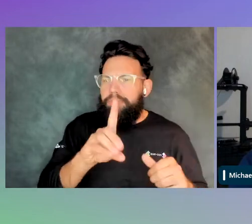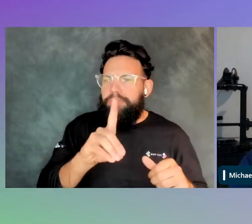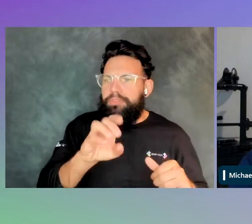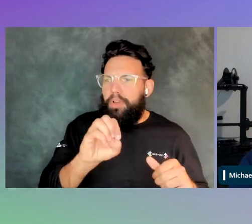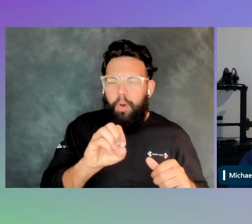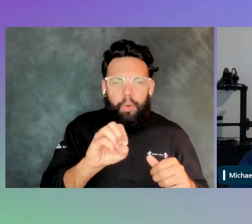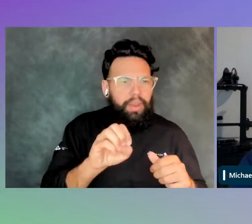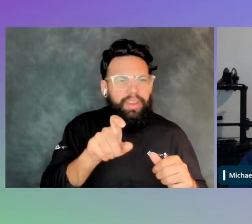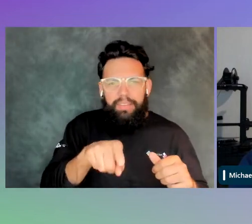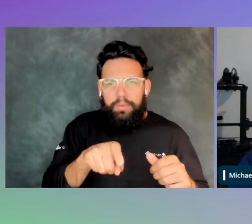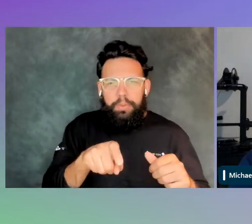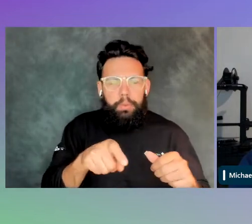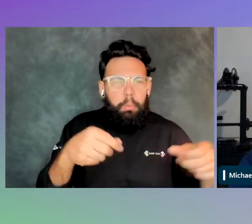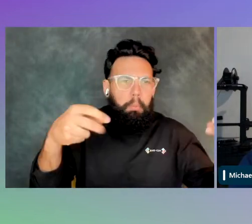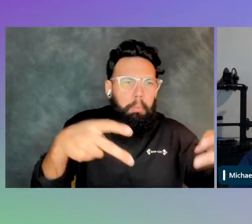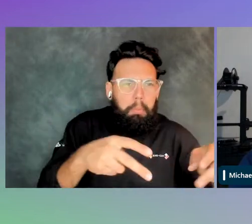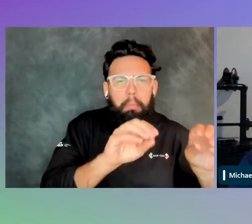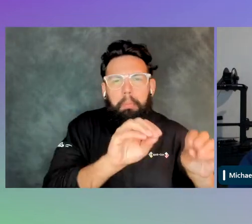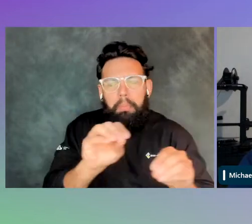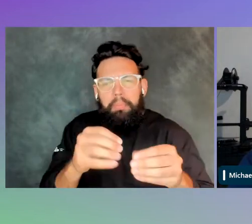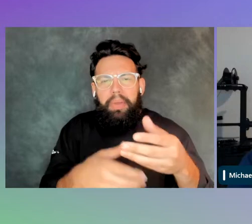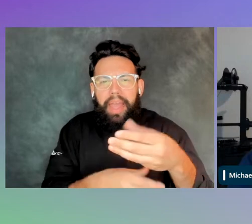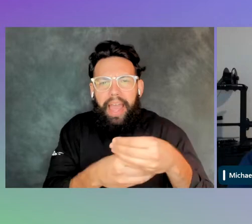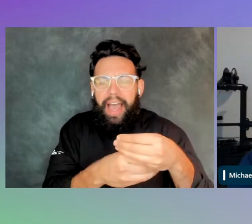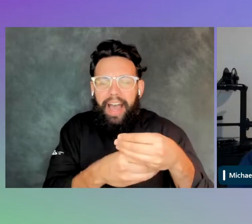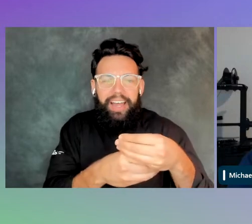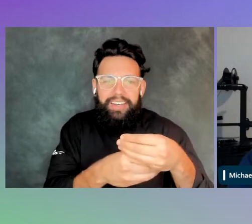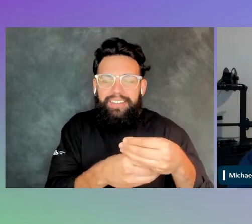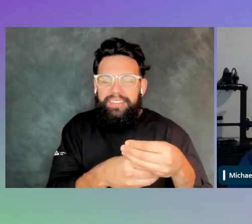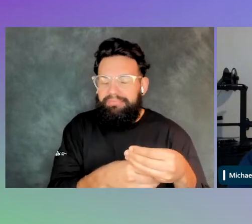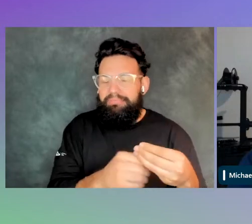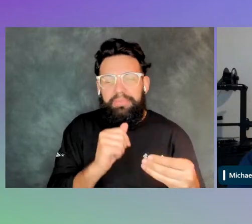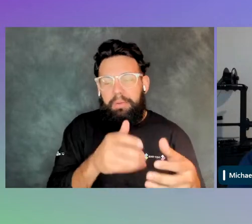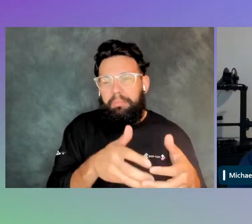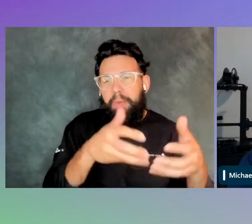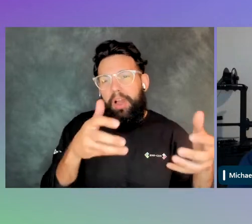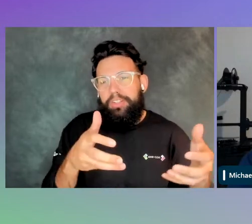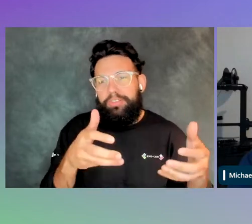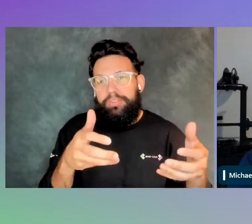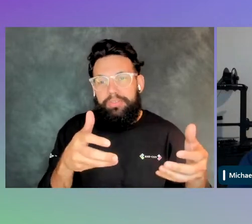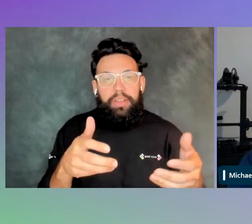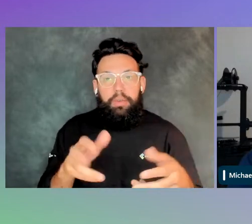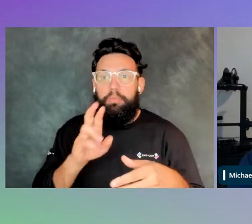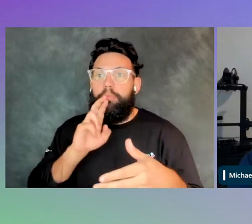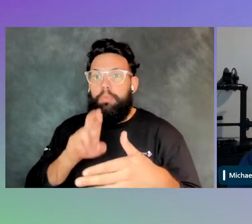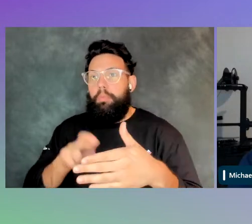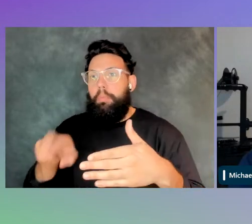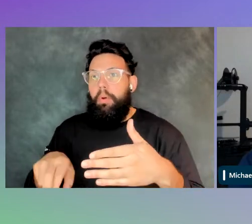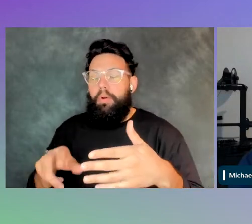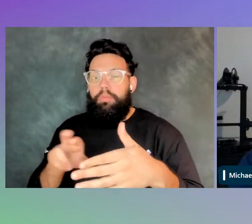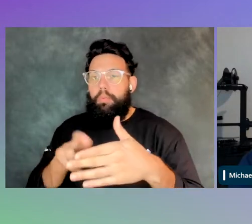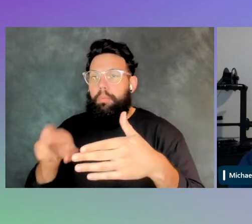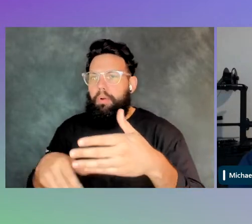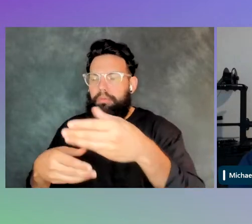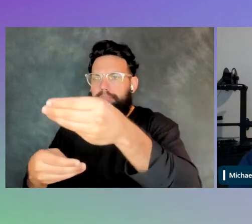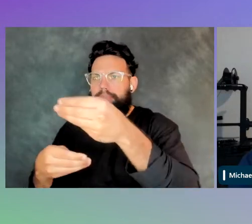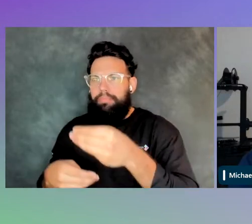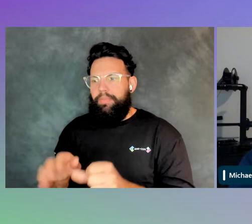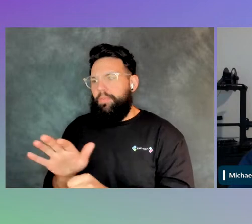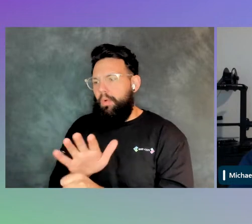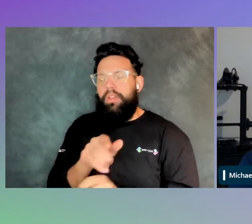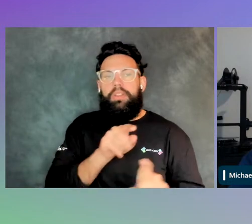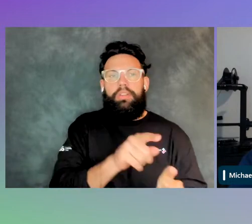with how much accessibility testing you have to do. It does end-to-end because it goes through each page state